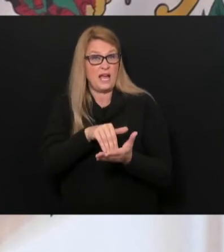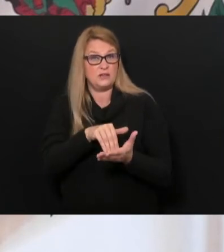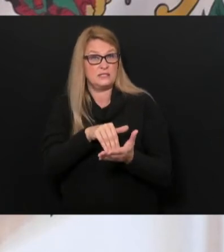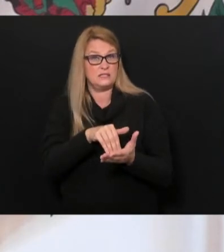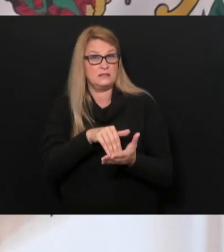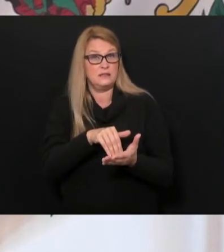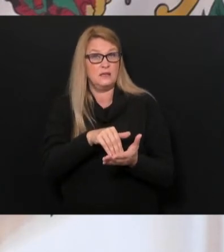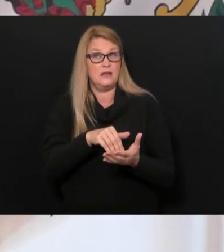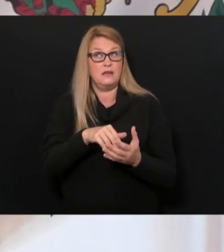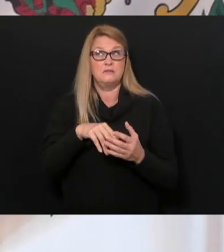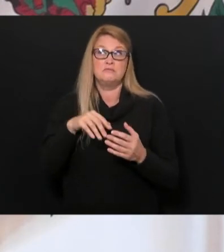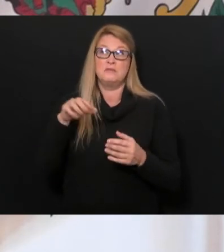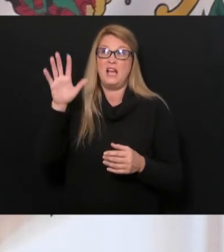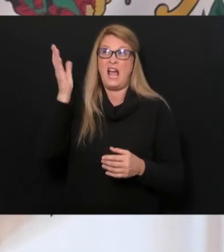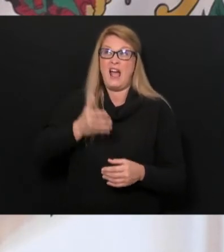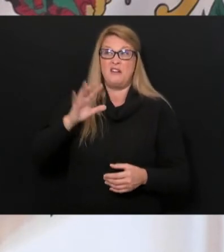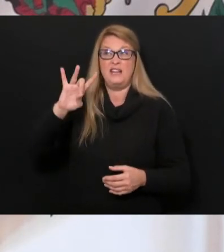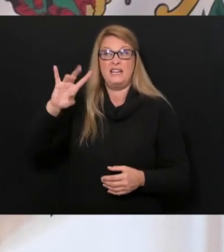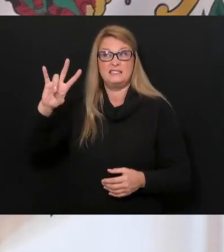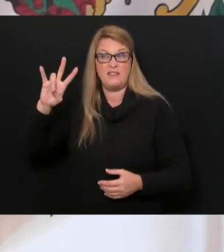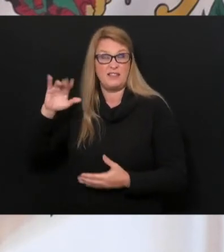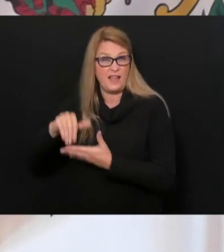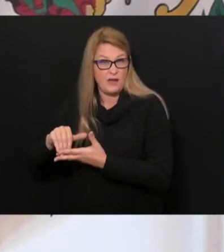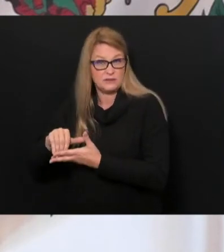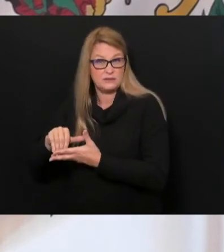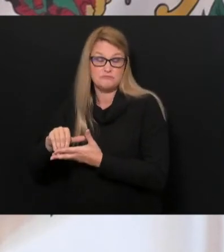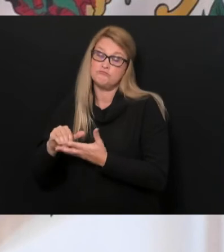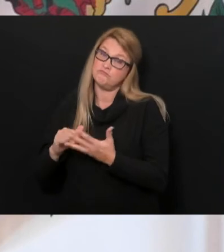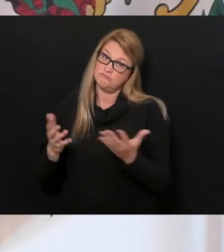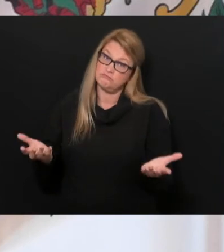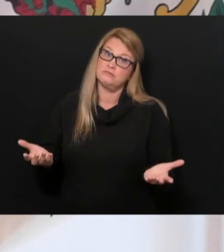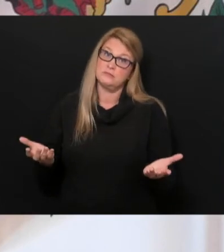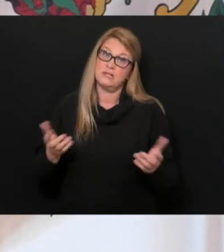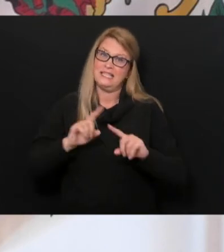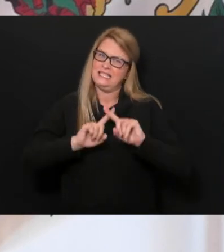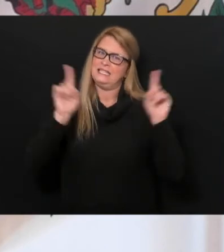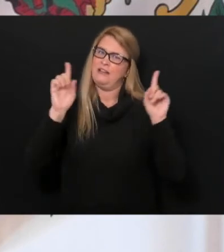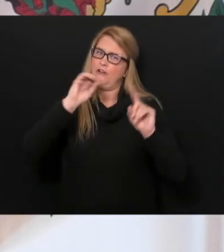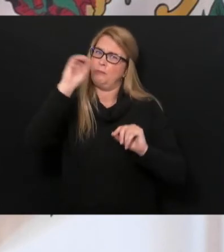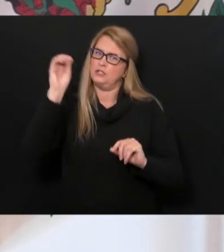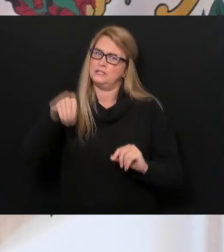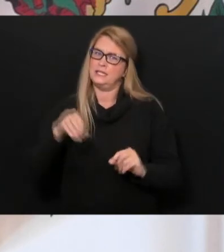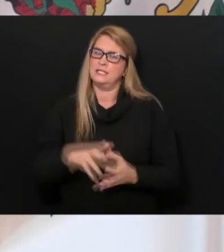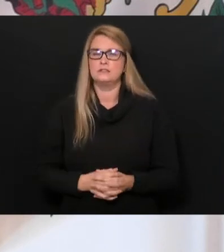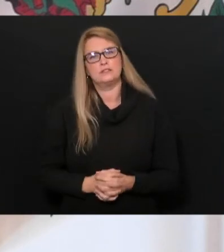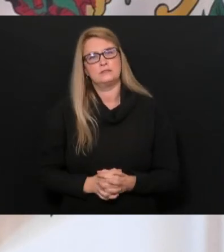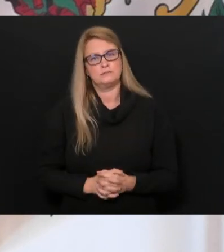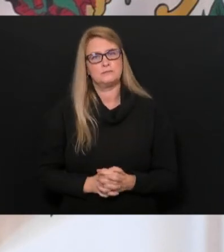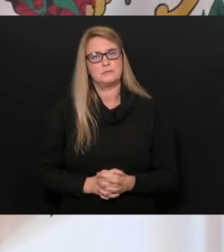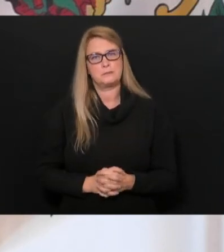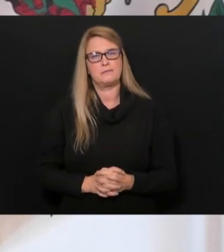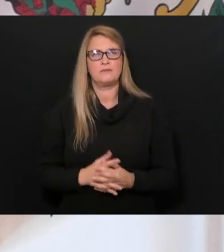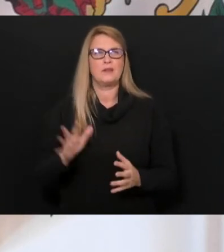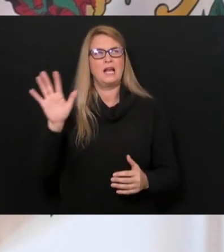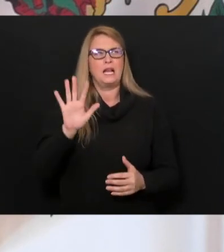of 87,000, that's a different animal. That's a different percentage, a significantly different percentage. It's probably more